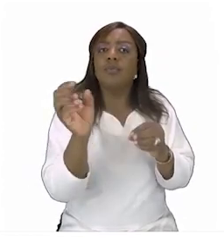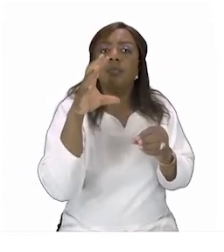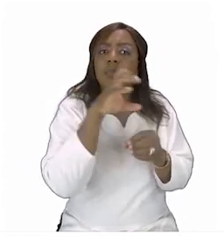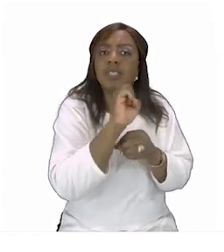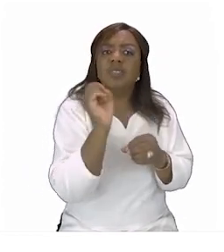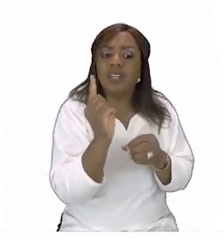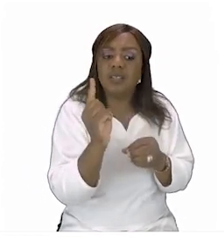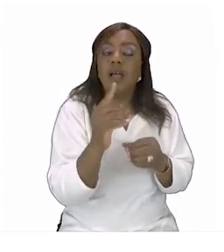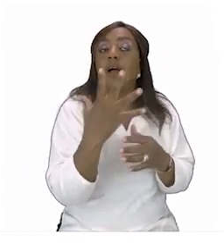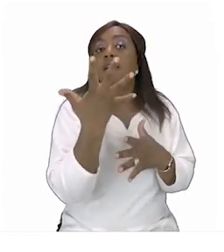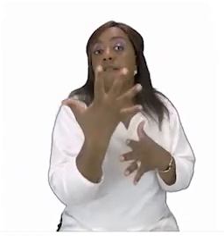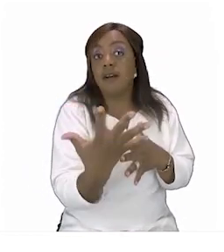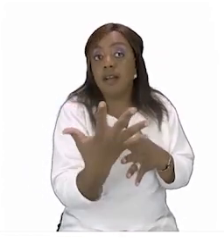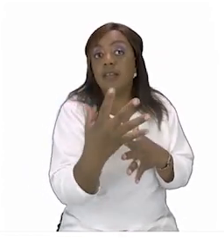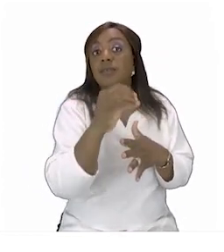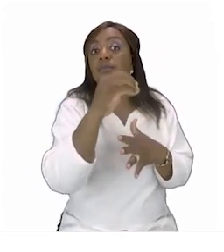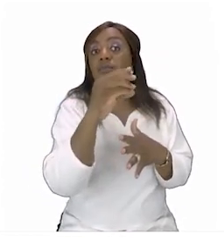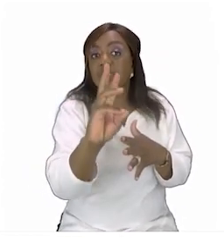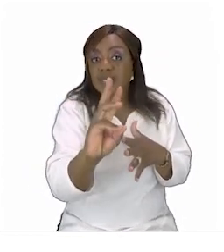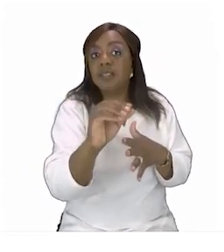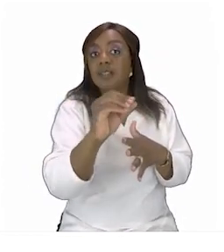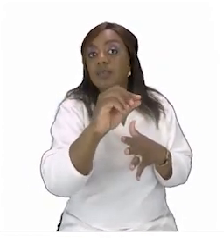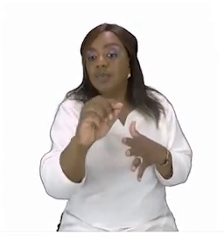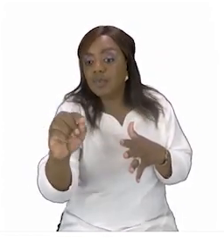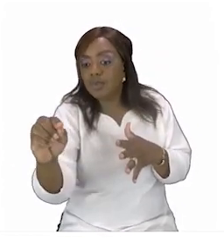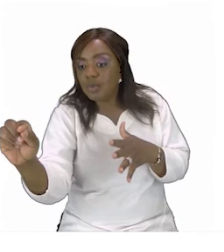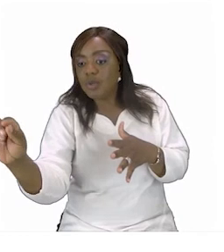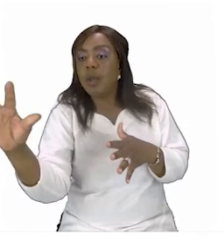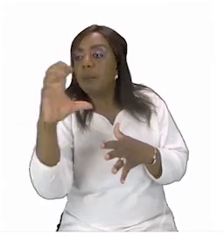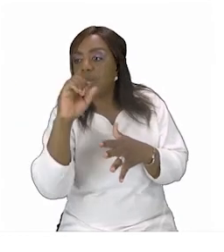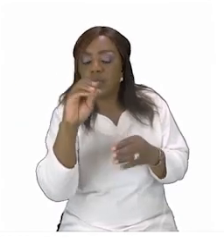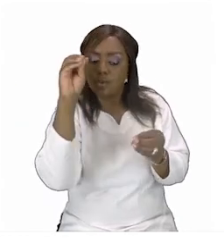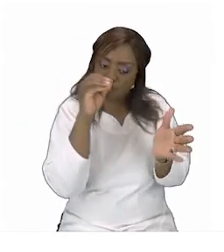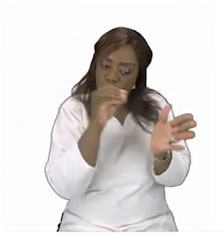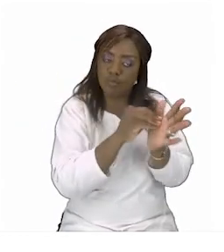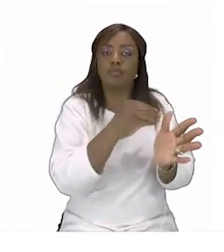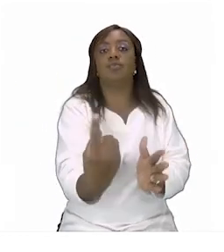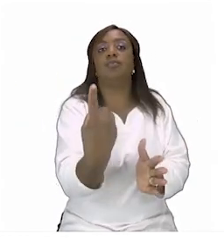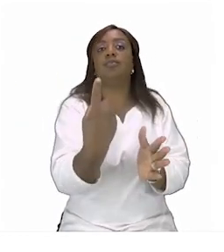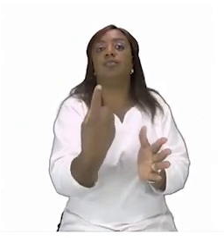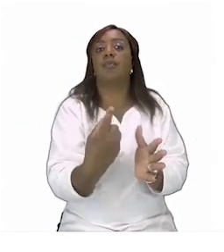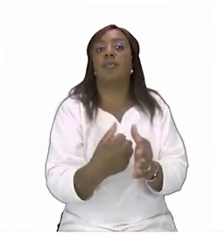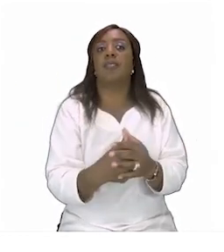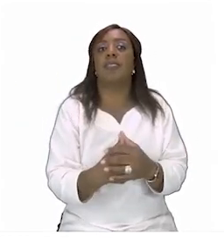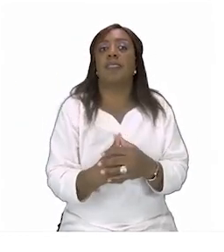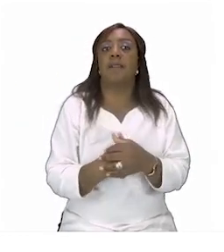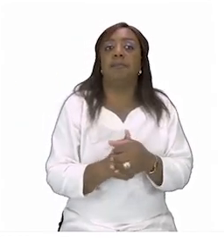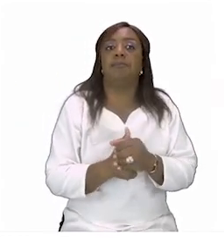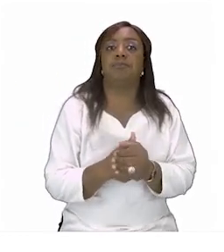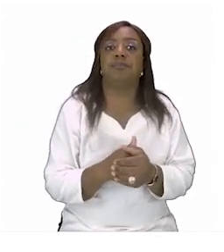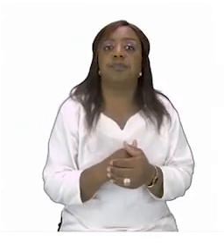check and take your time. Every time you get to a number that's already written